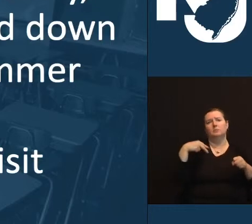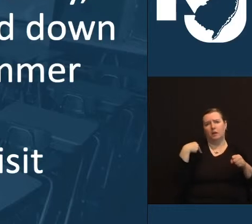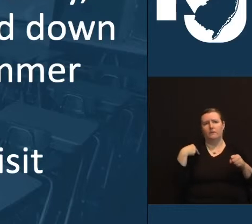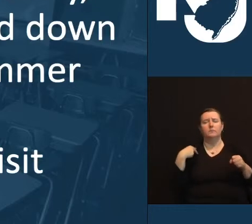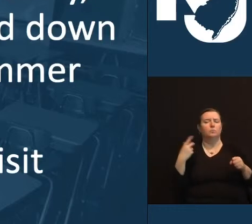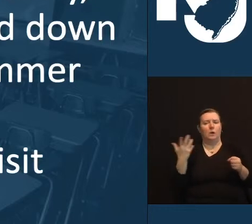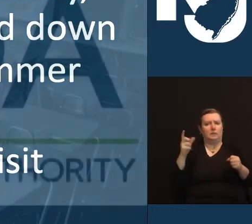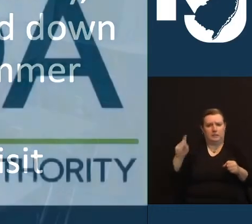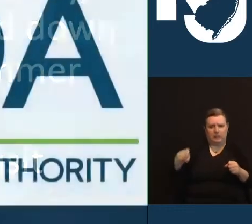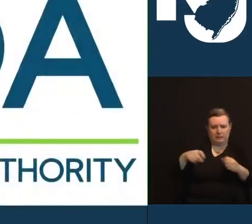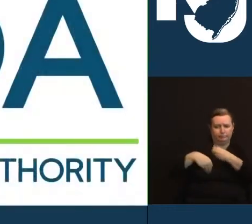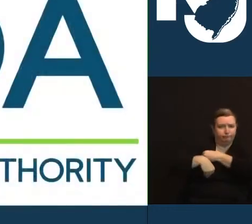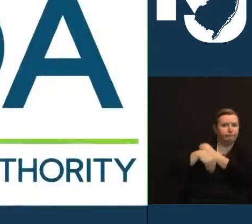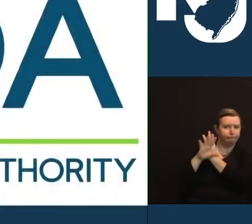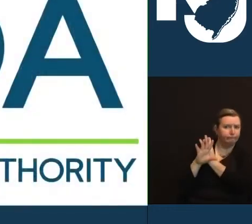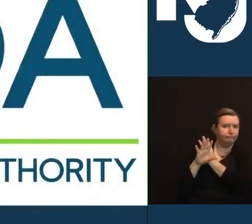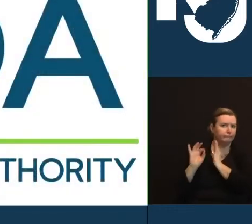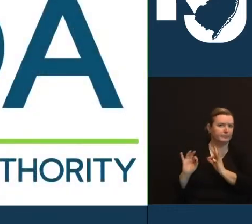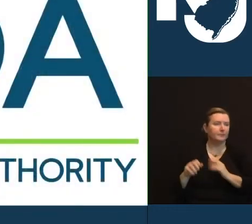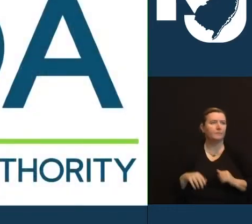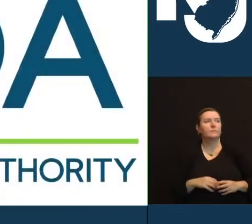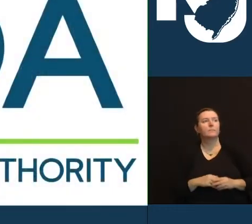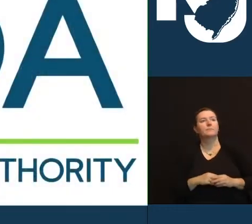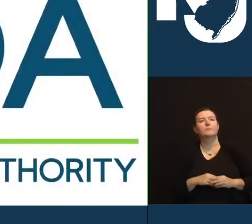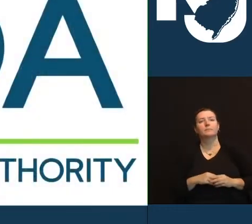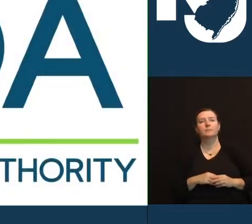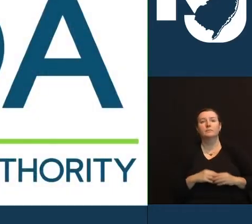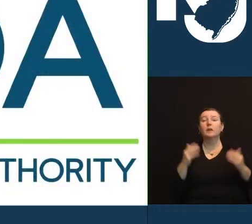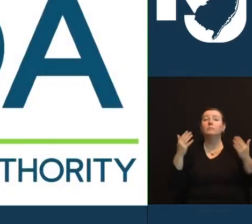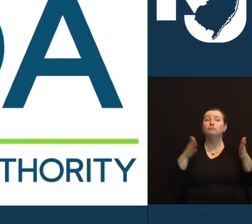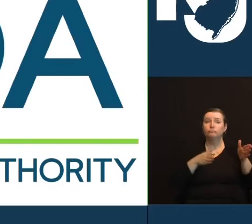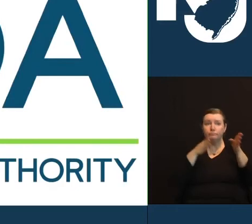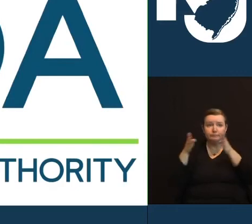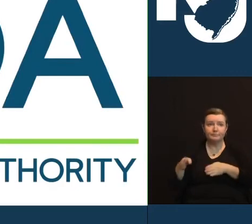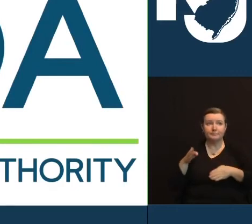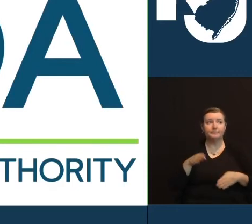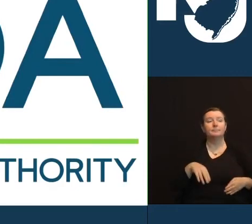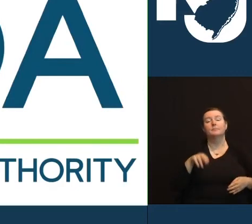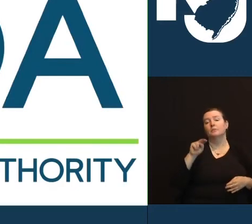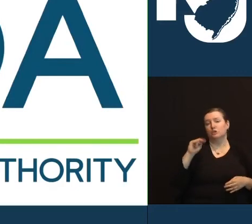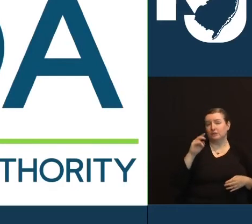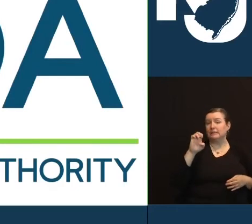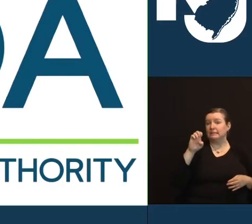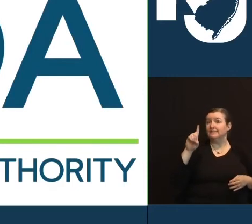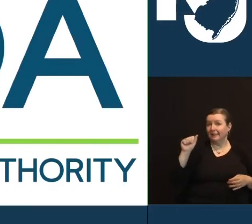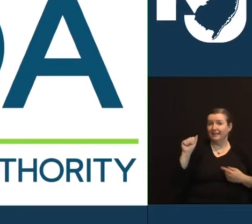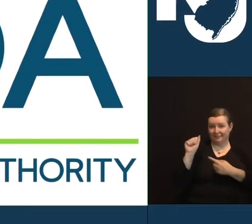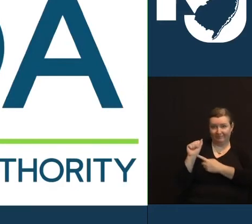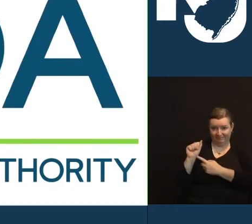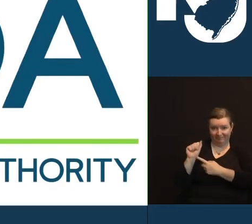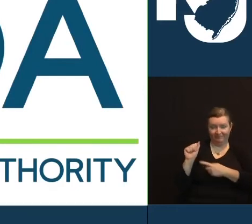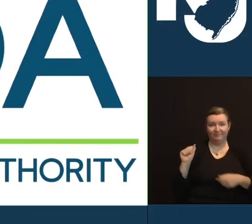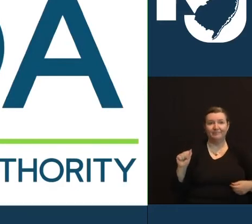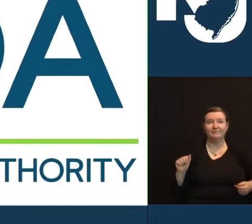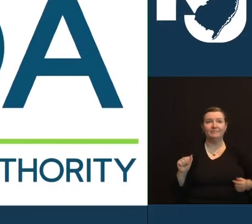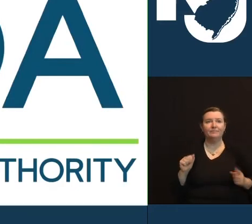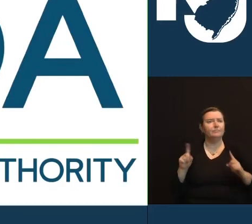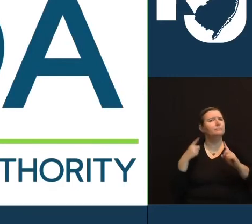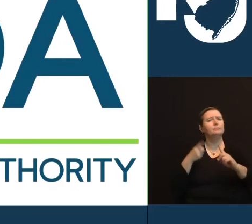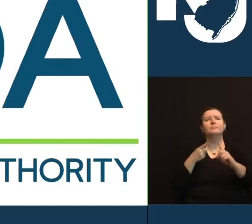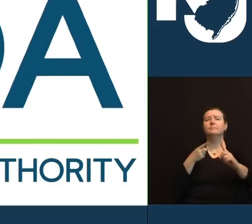also continue to work diligently through our friends at the New Jersey Economic Development Authority to close the gap in support that our